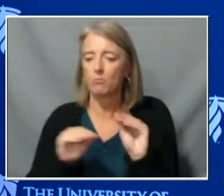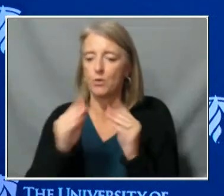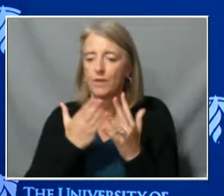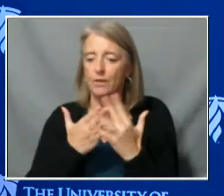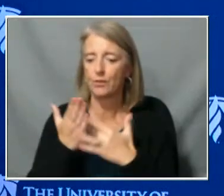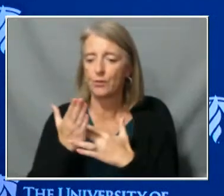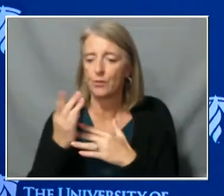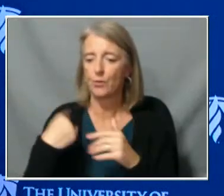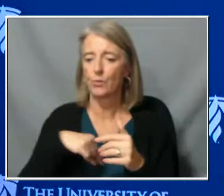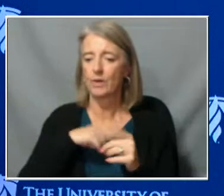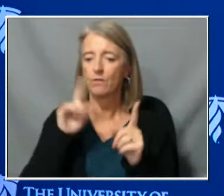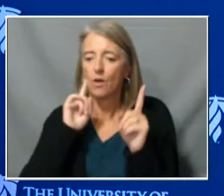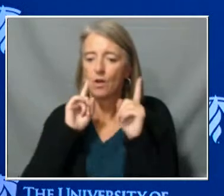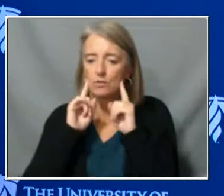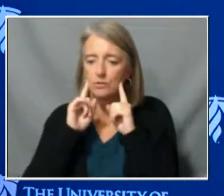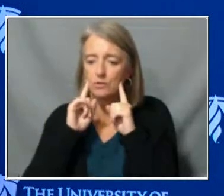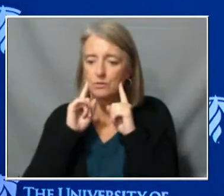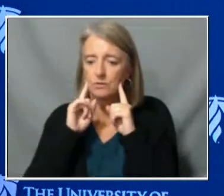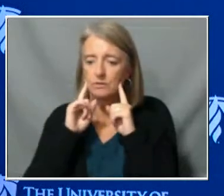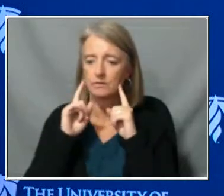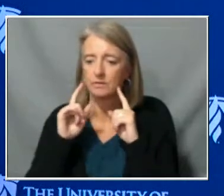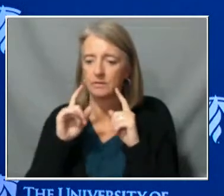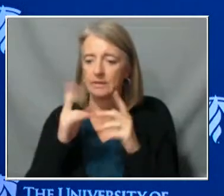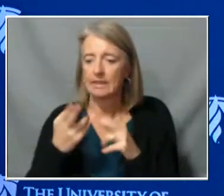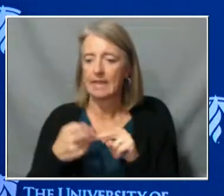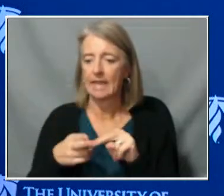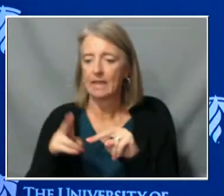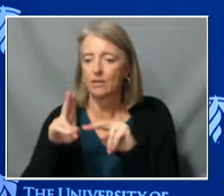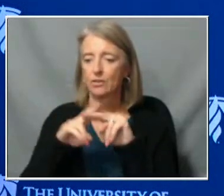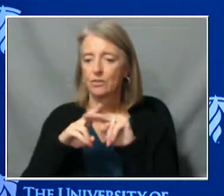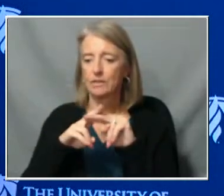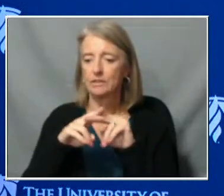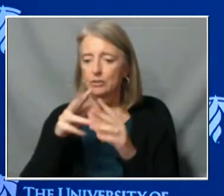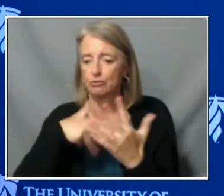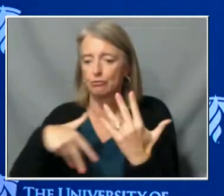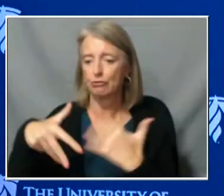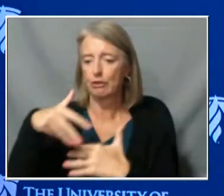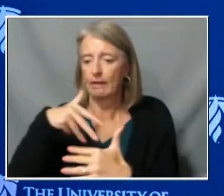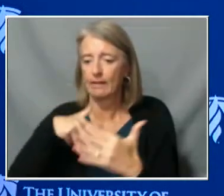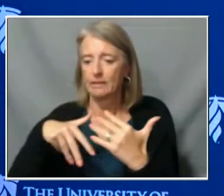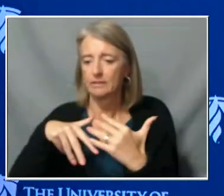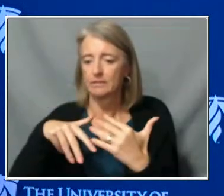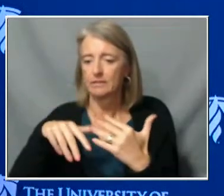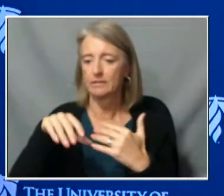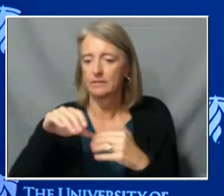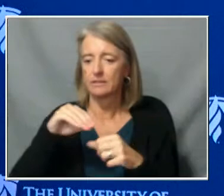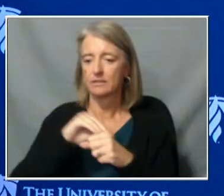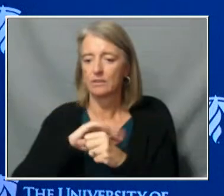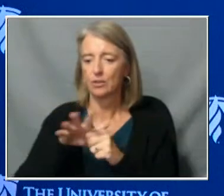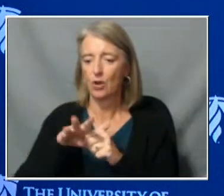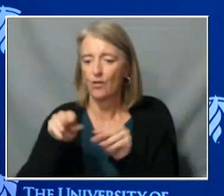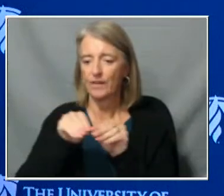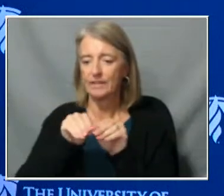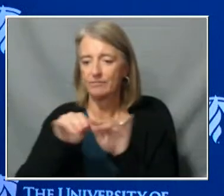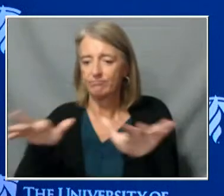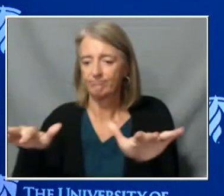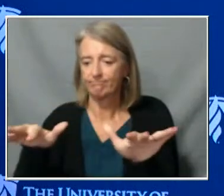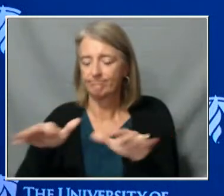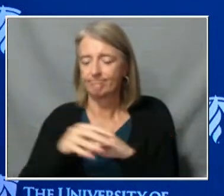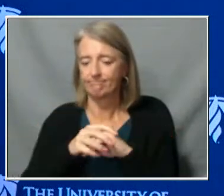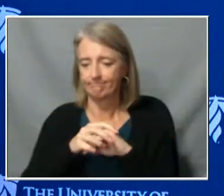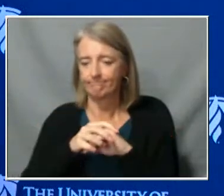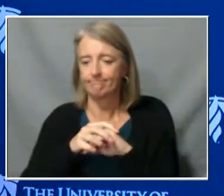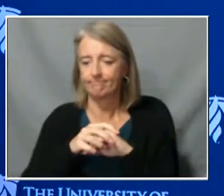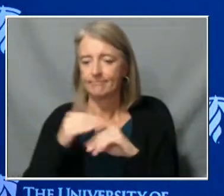also heard about anecdotally increased circulation of SARS-CoV-2 of COVID now. So remember to have a